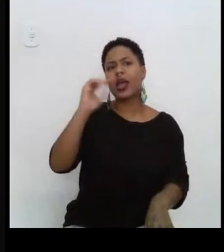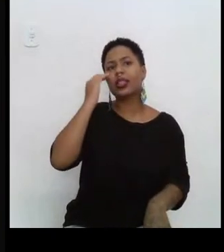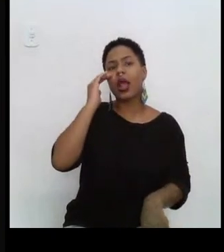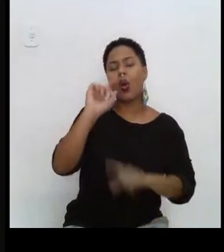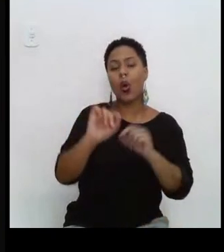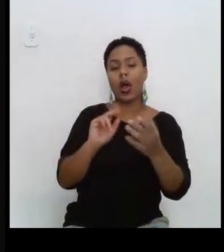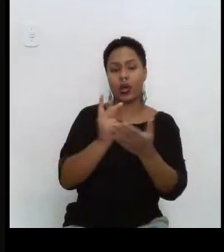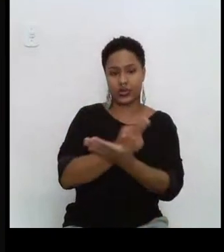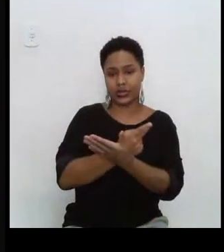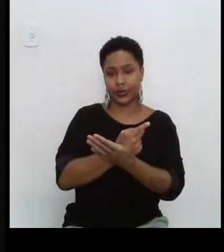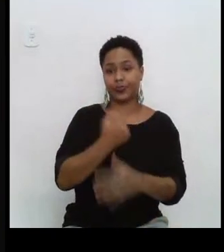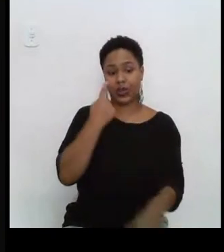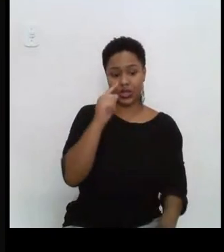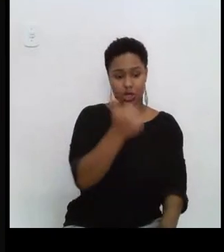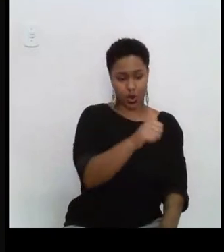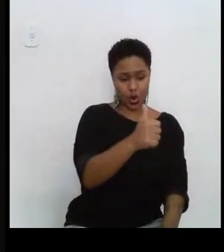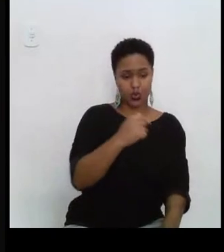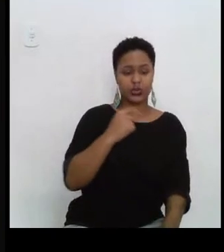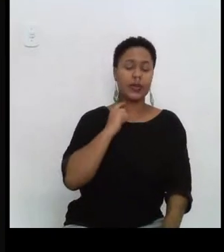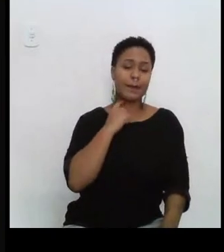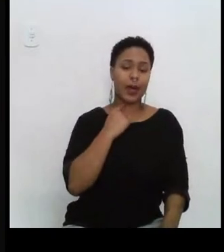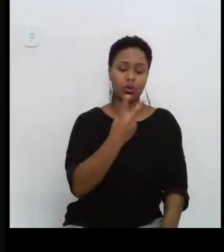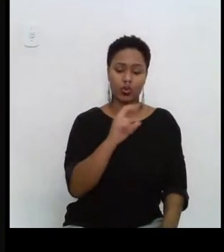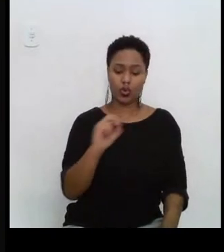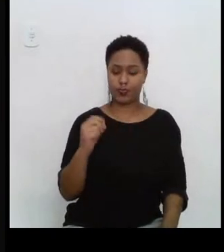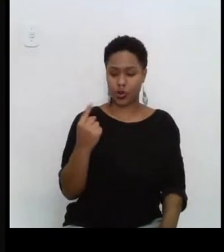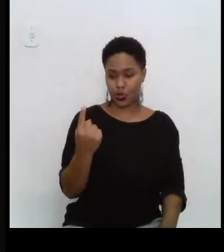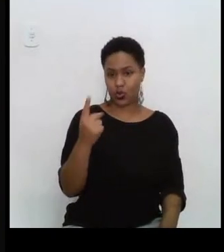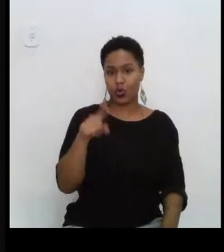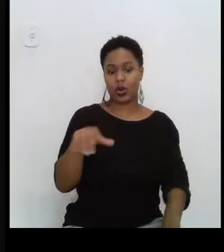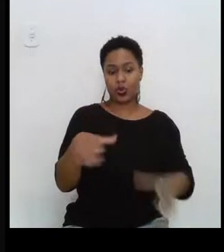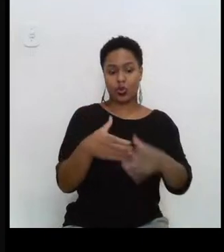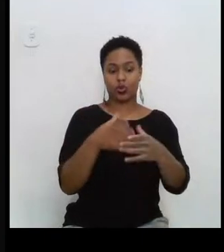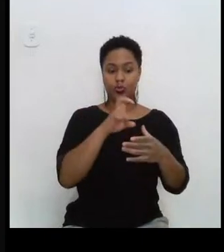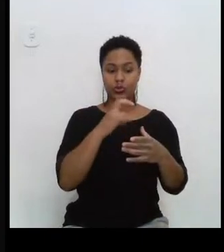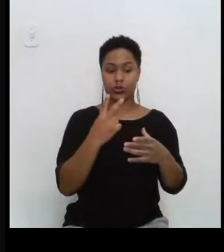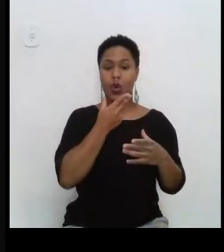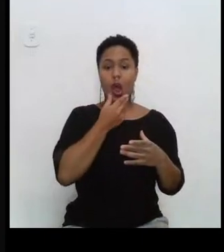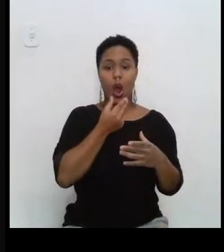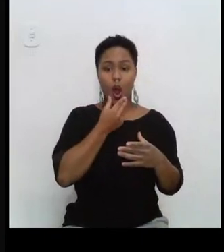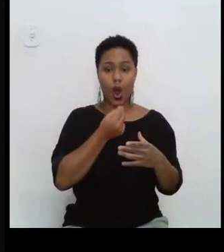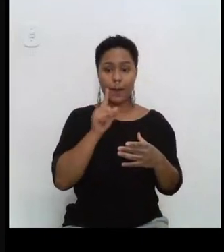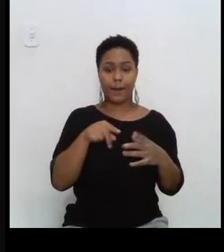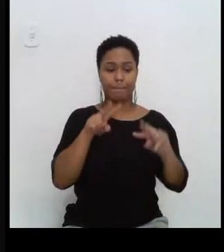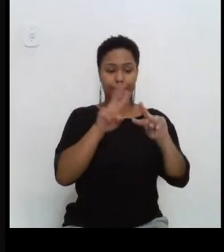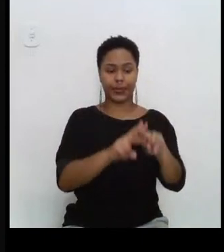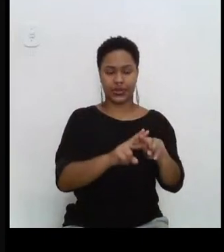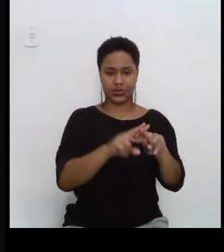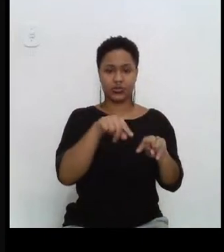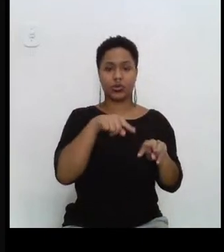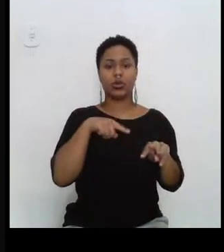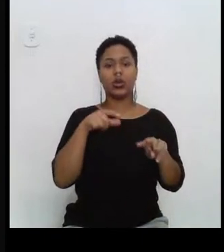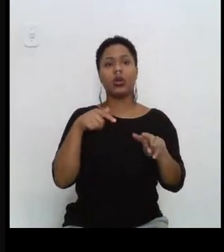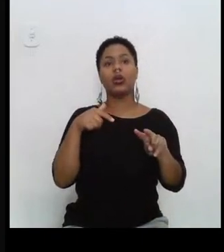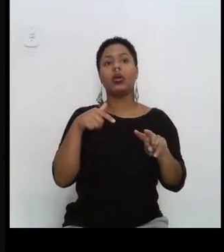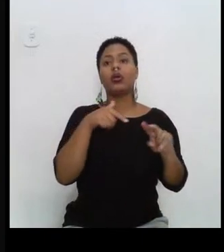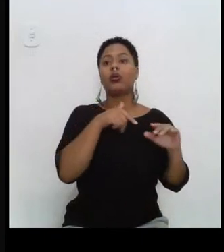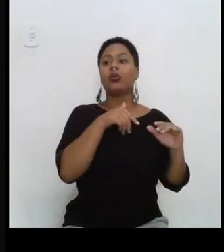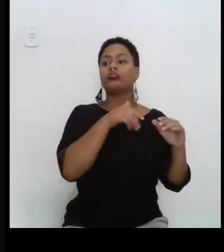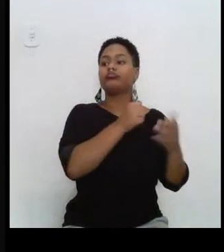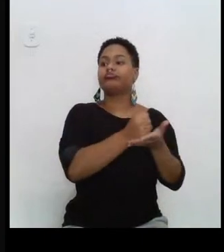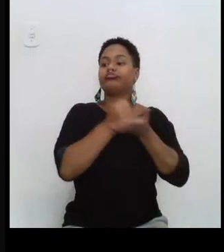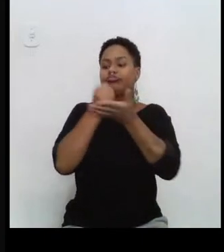this group Has two Young Harvest and Where them to be José Playstation and